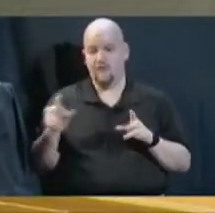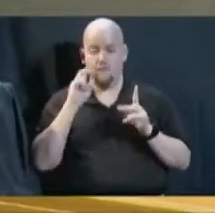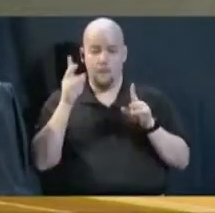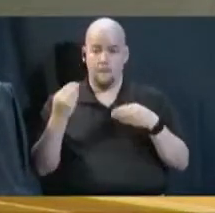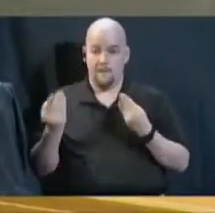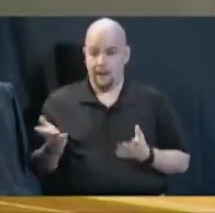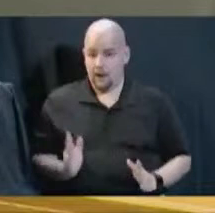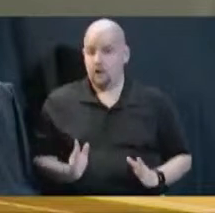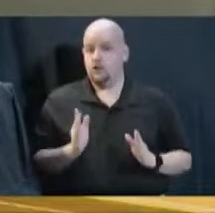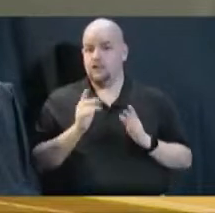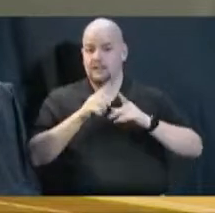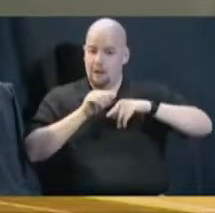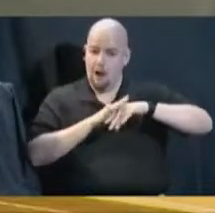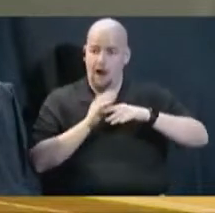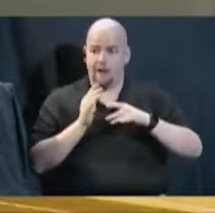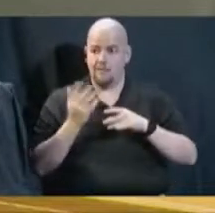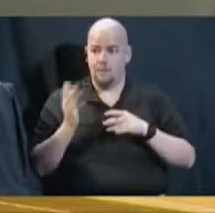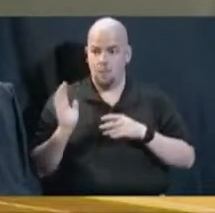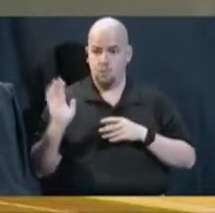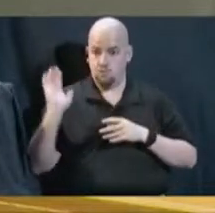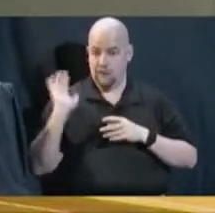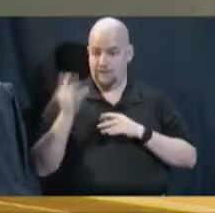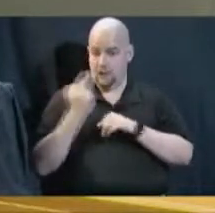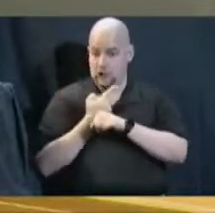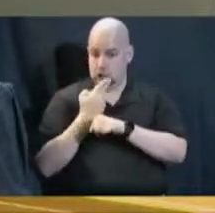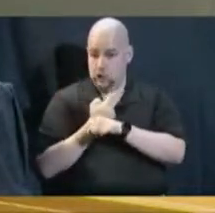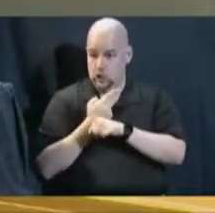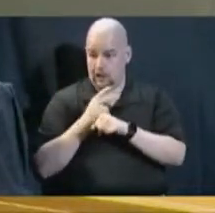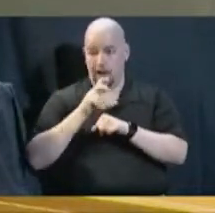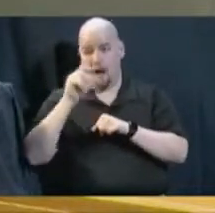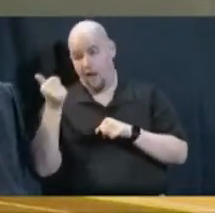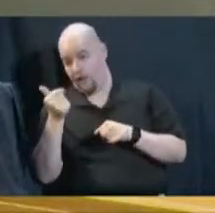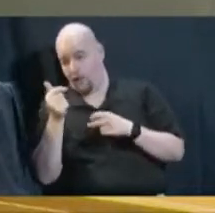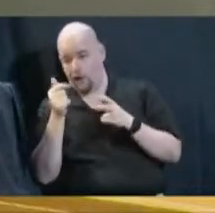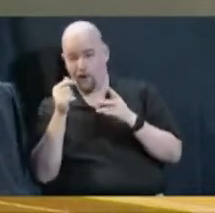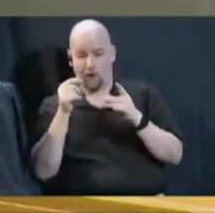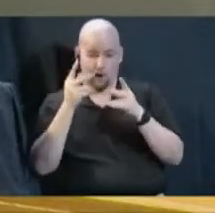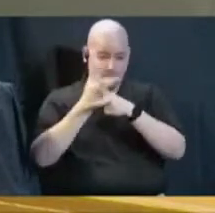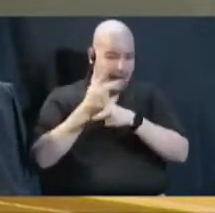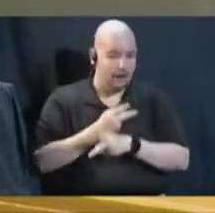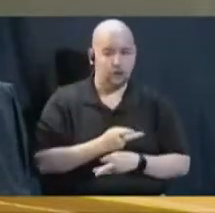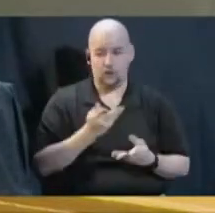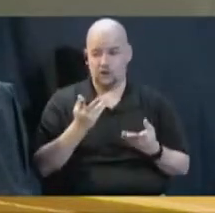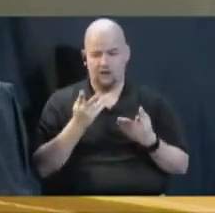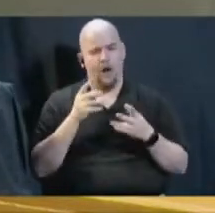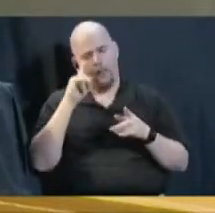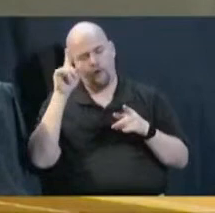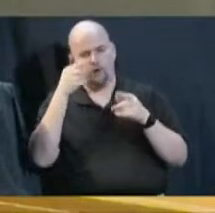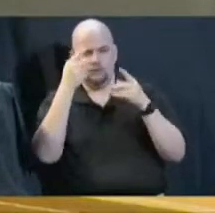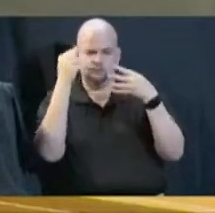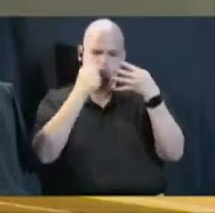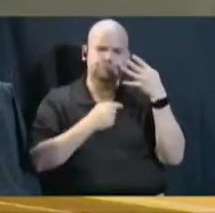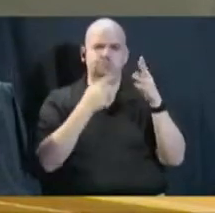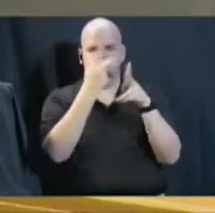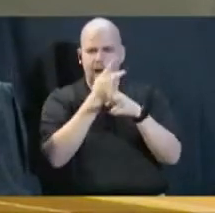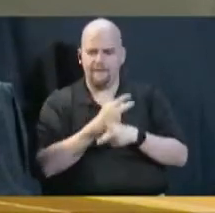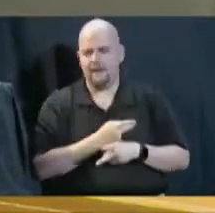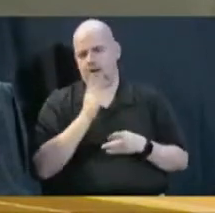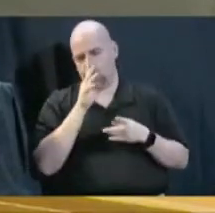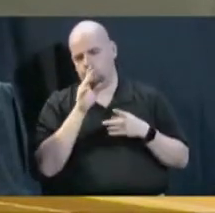providers based on previous use and other factors. There are other factors they consider in that.